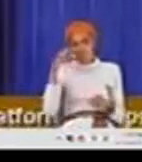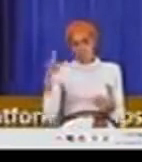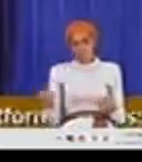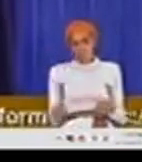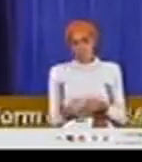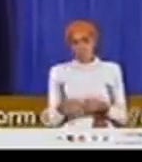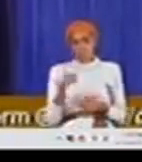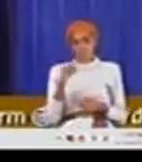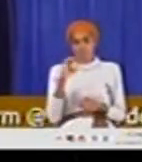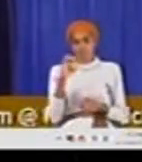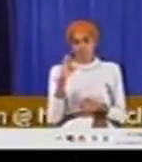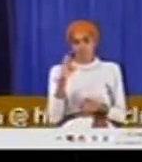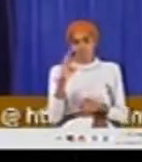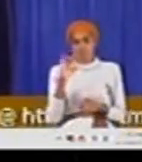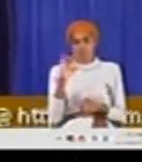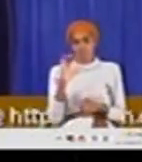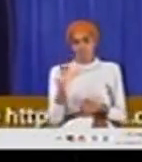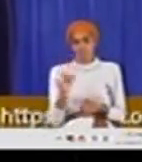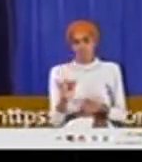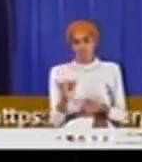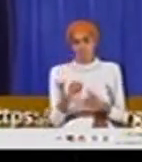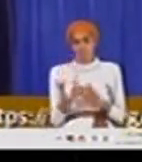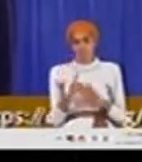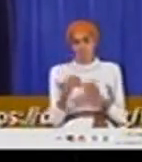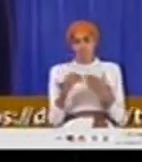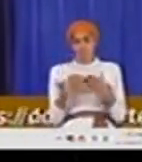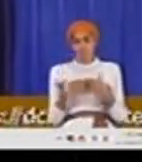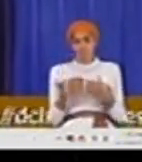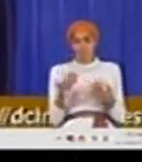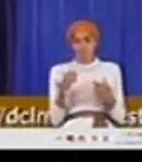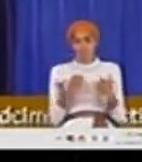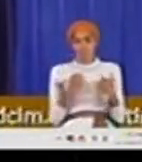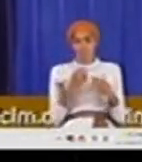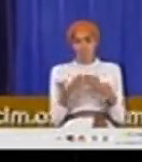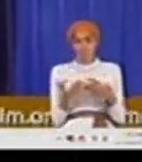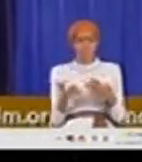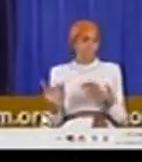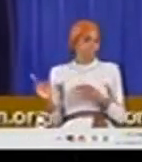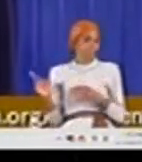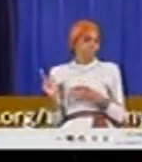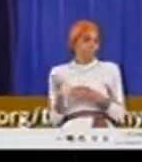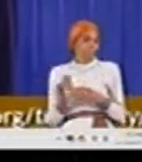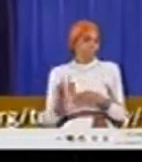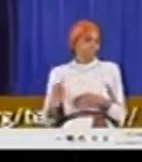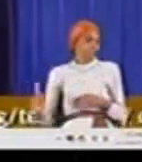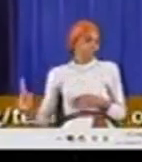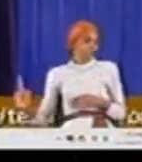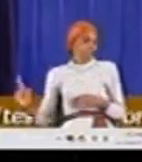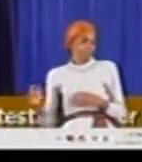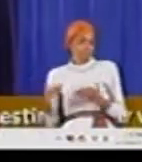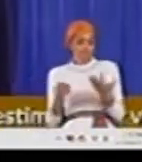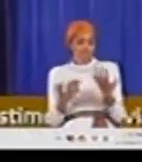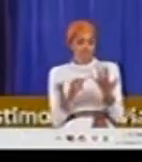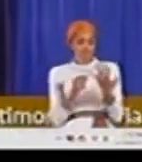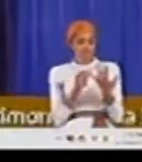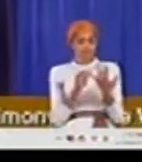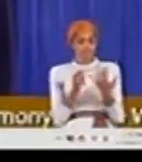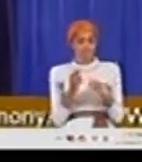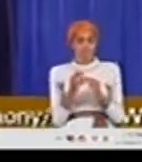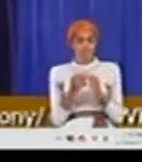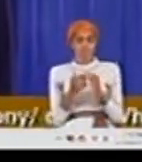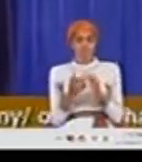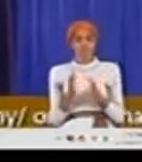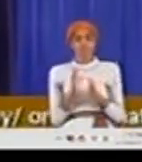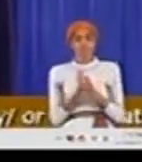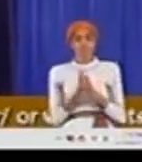her right finger for the past one month now but at the prayer of the man of God it was healed and